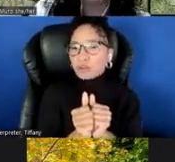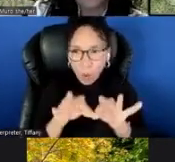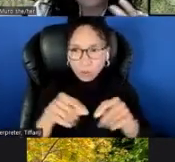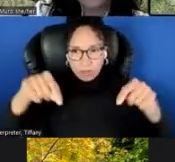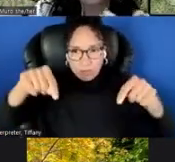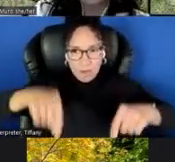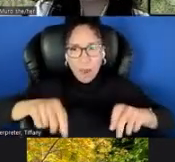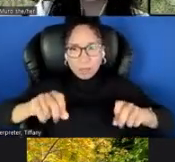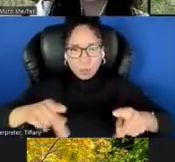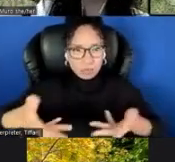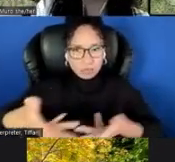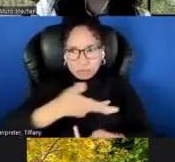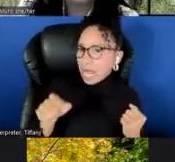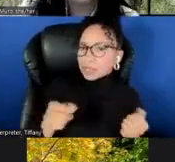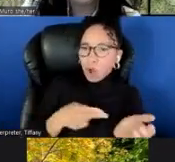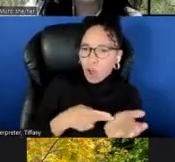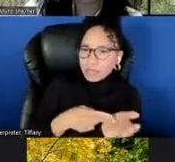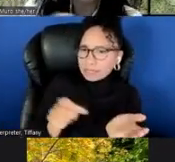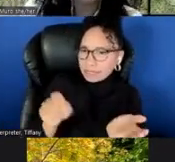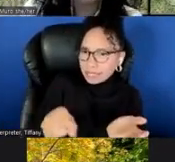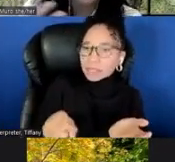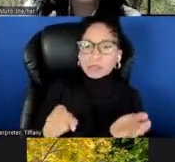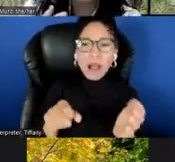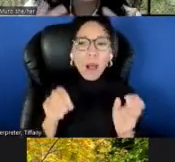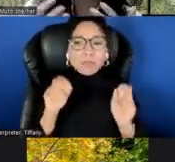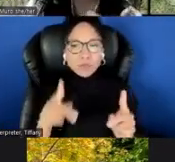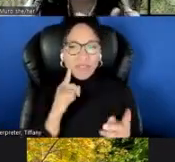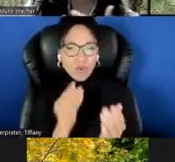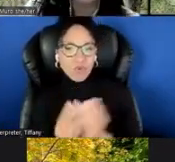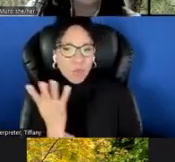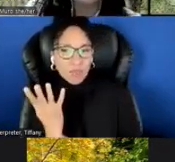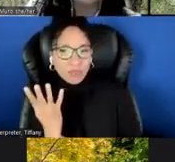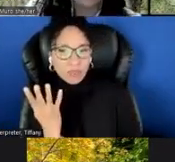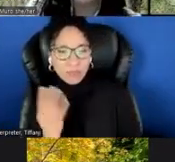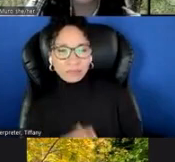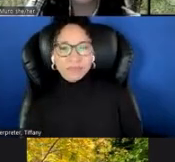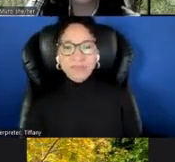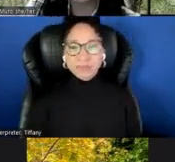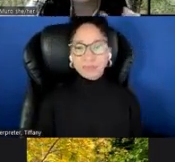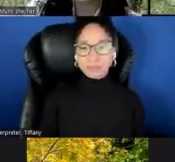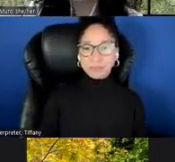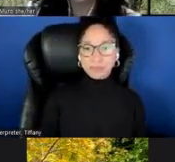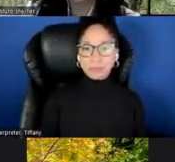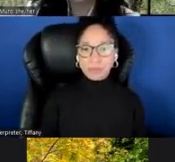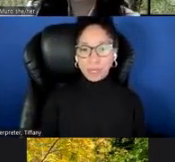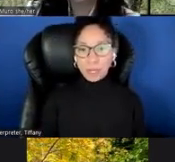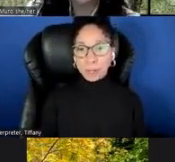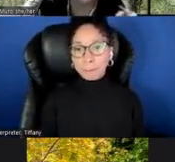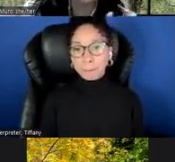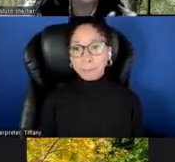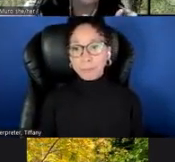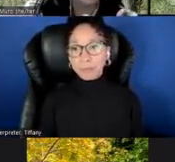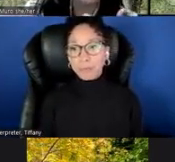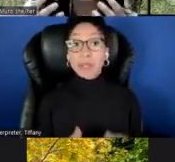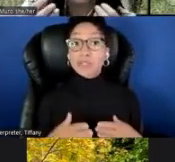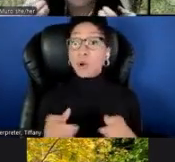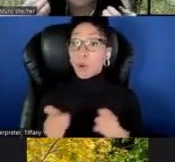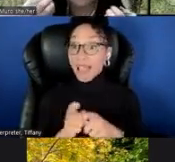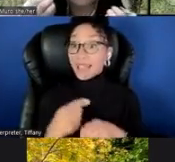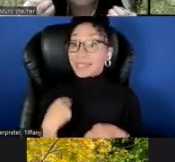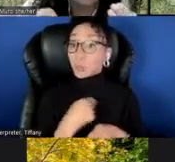we're being our vulnerable and authentic selves. And we do want to elevate that as we have these conversations,